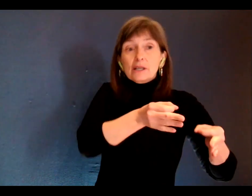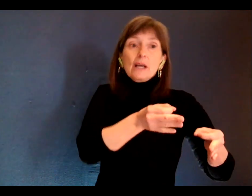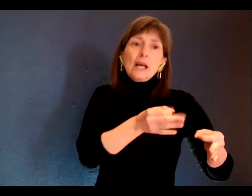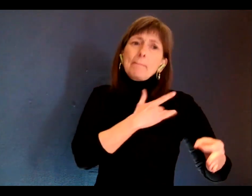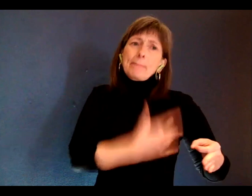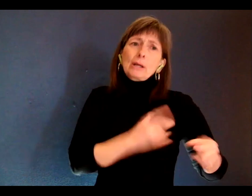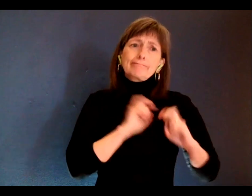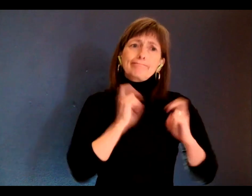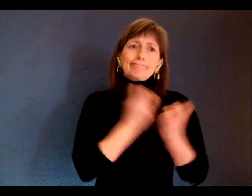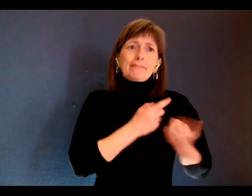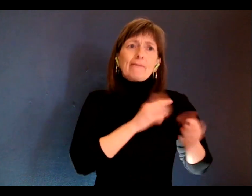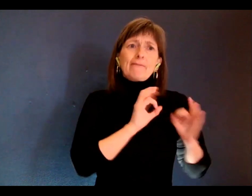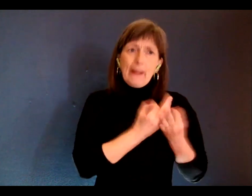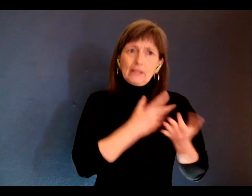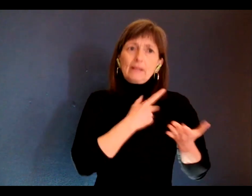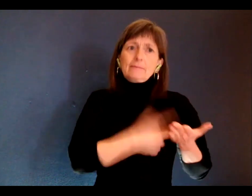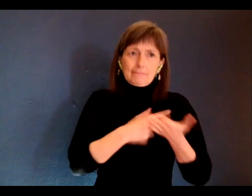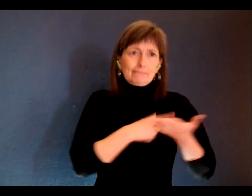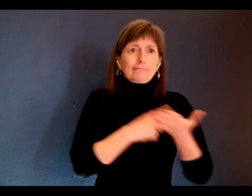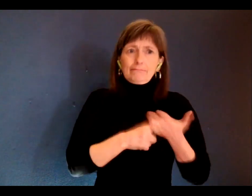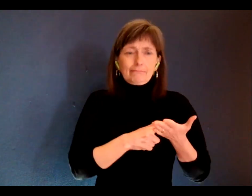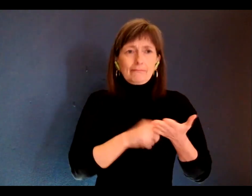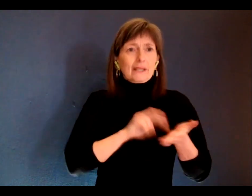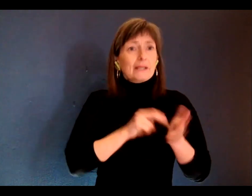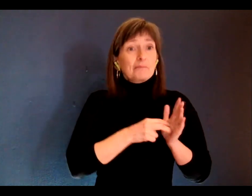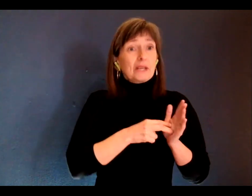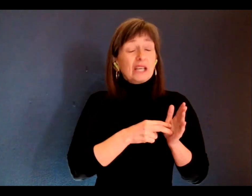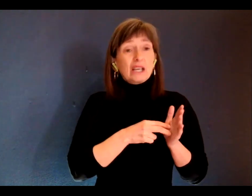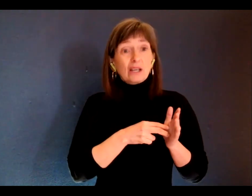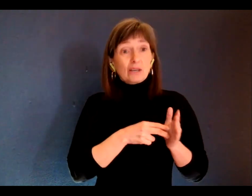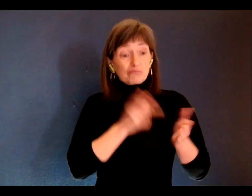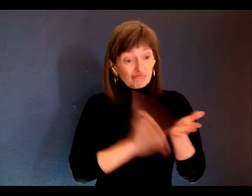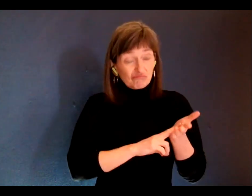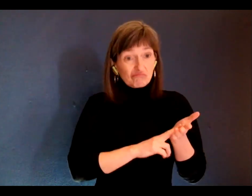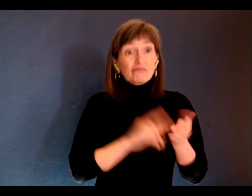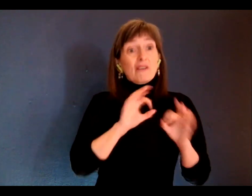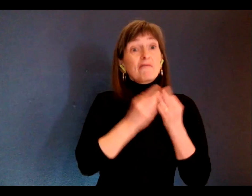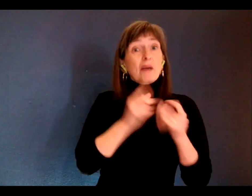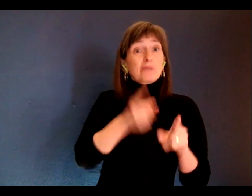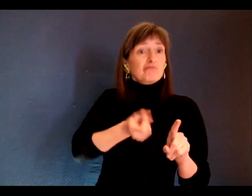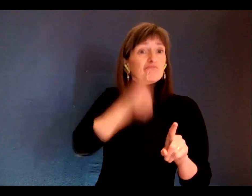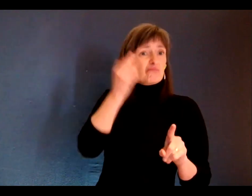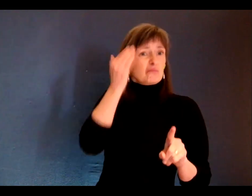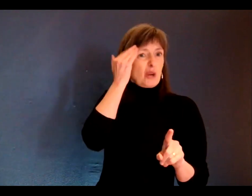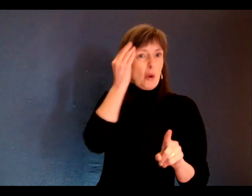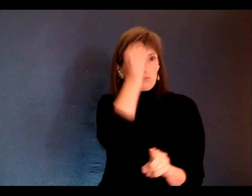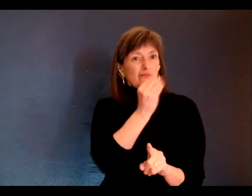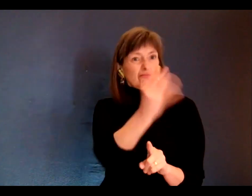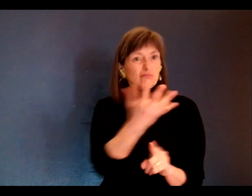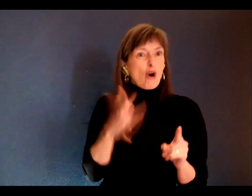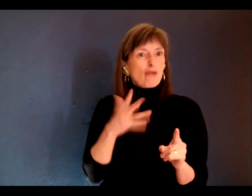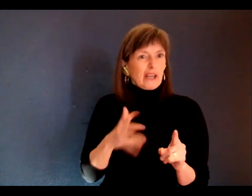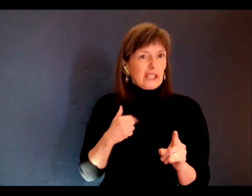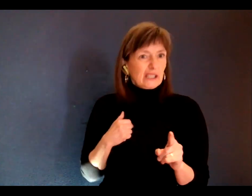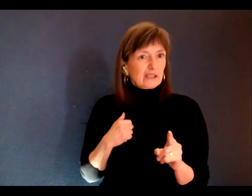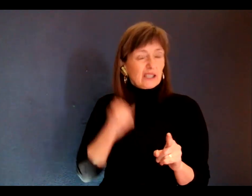in that conversation. So there's no surprises and everyone kind of knows what the person's wishes are, should they no longer be able to speak